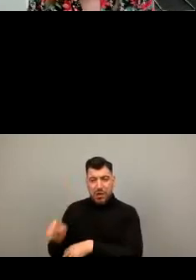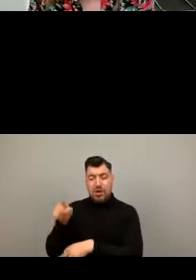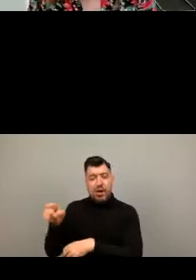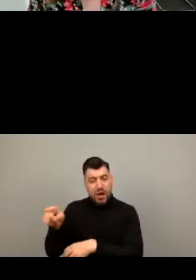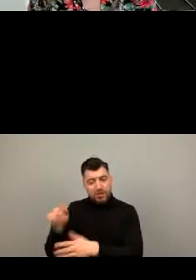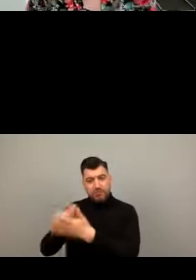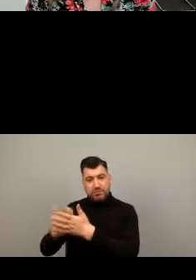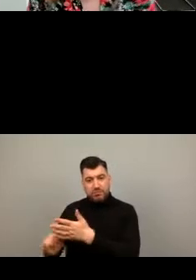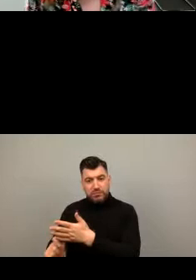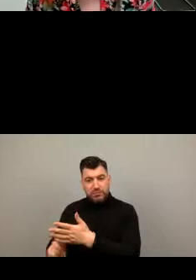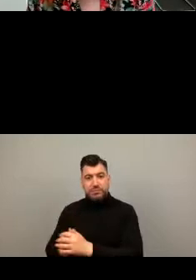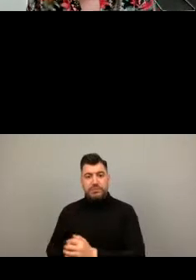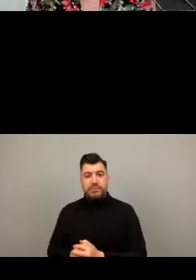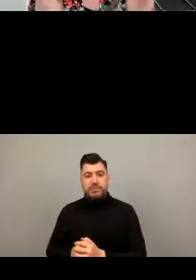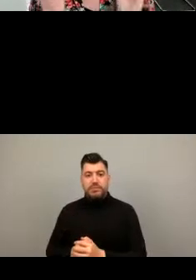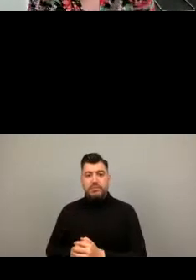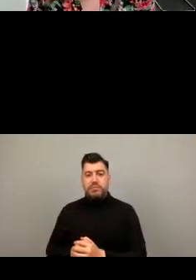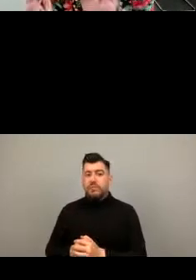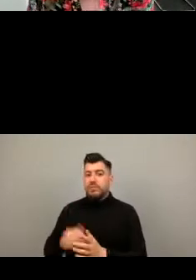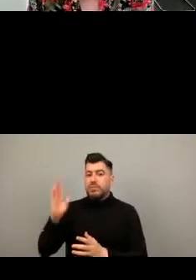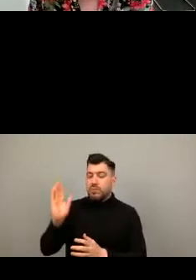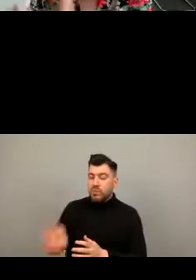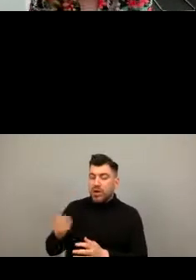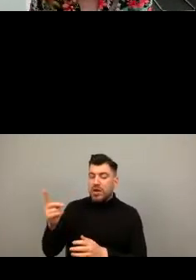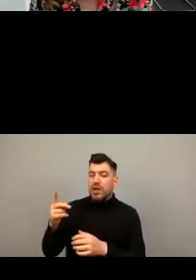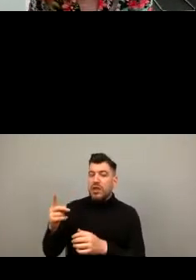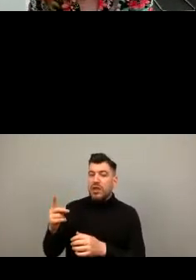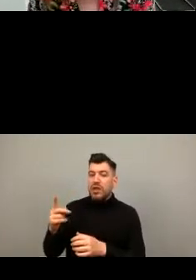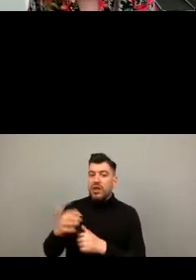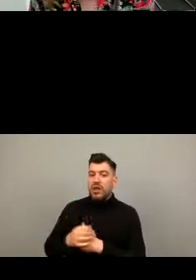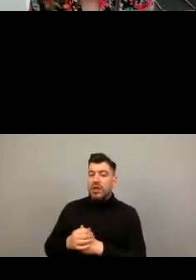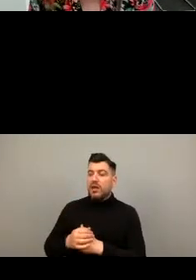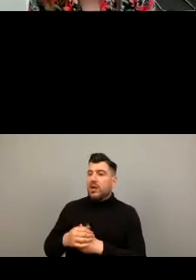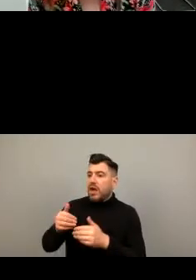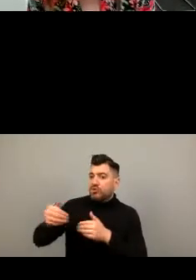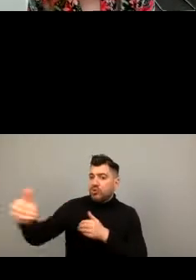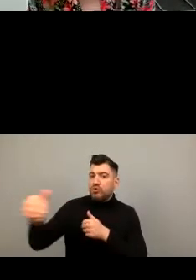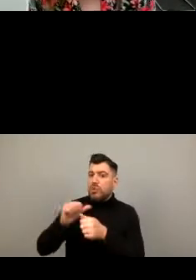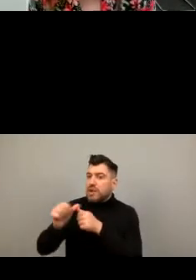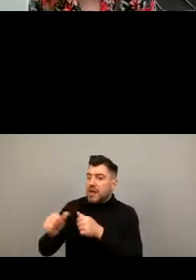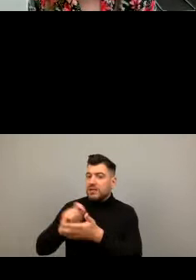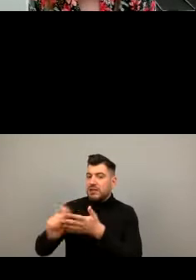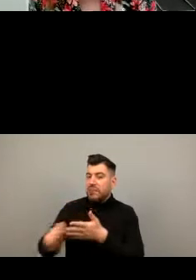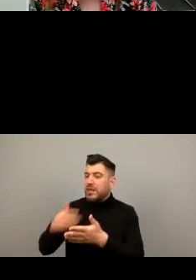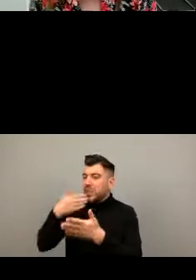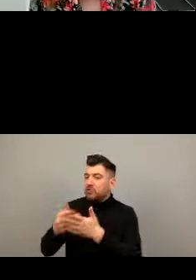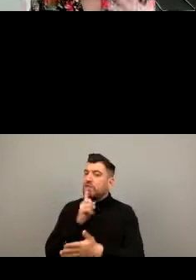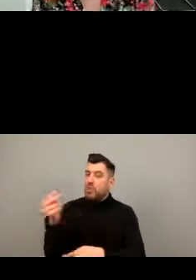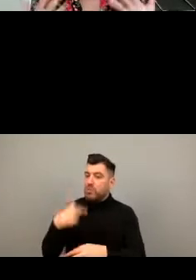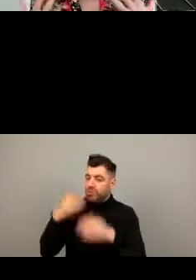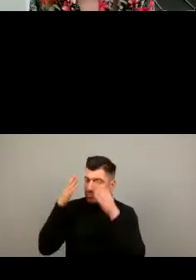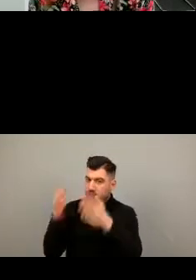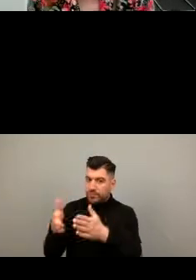of a year or each month with a specific task. Just find a way to incorporate your SEO